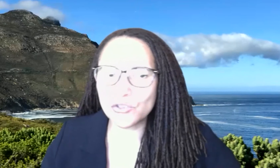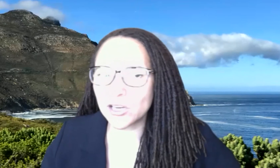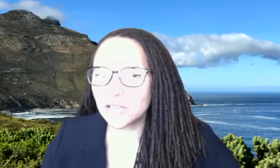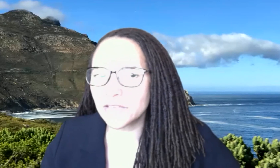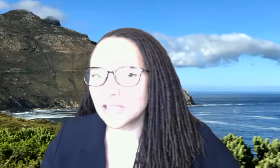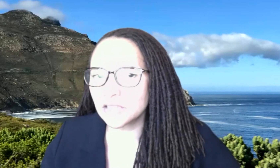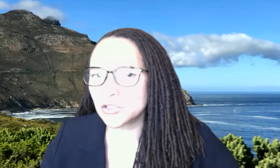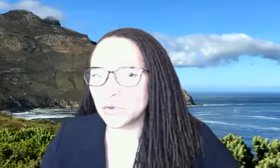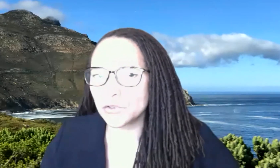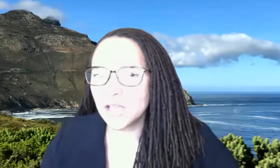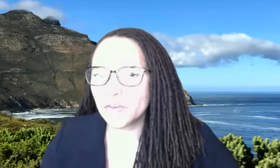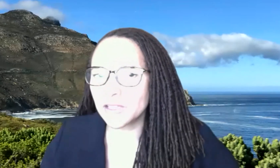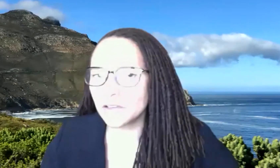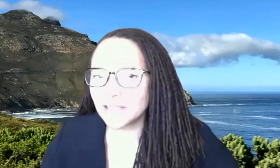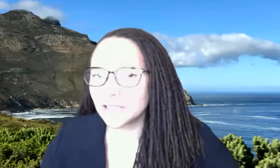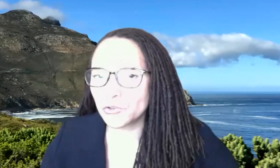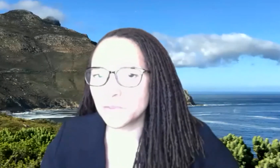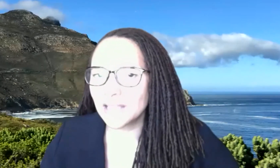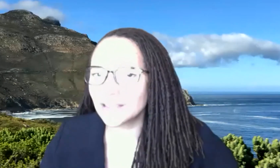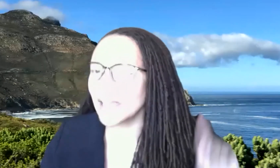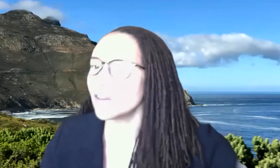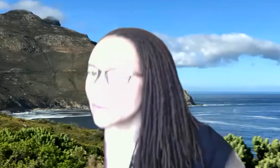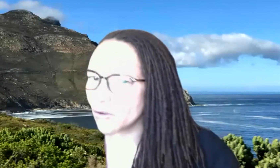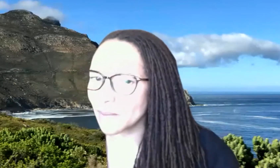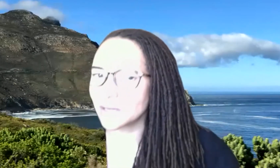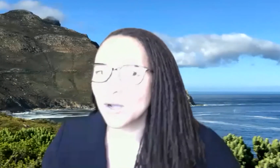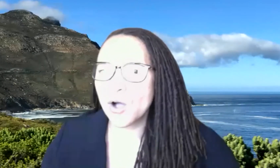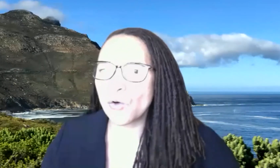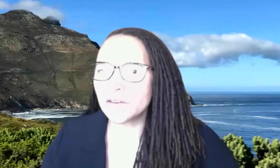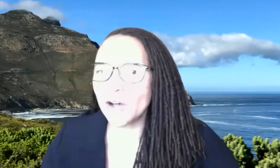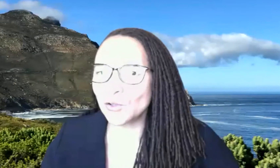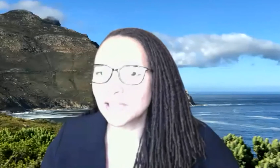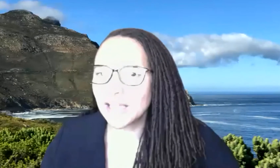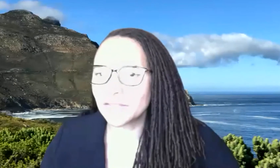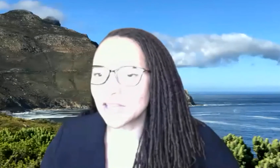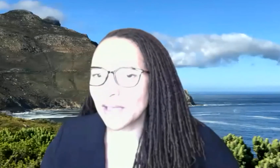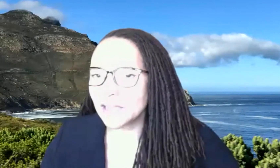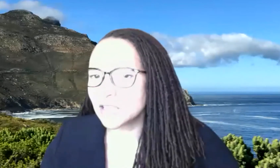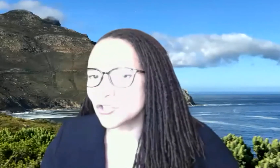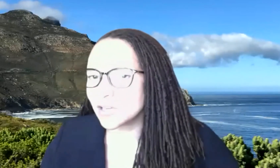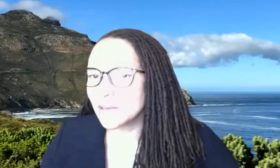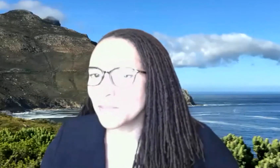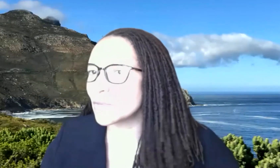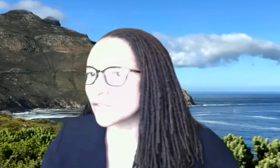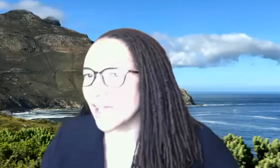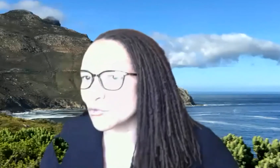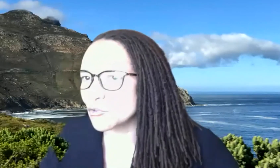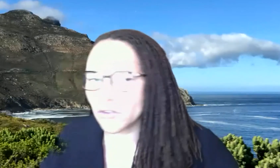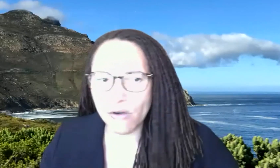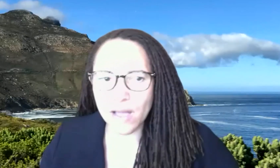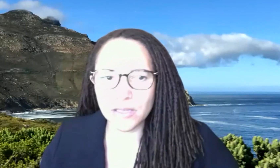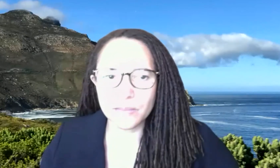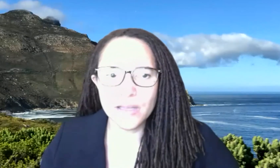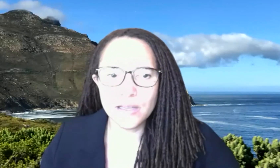systems try to convince individuals from the affected groups that they are the problem or at fault, and thus by extension, members of that group